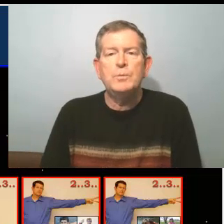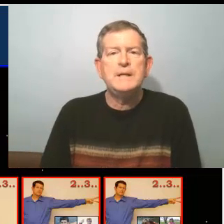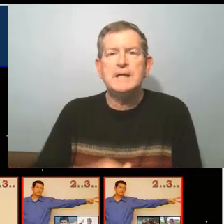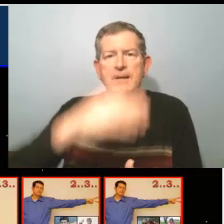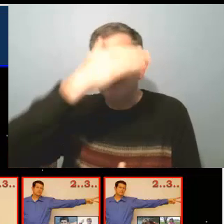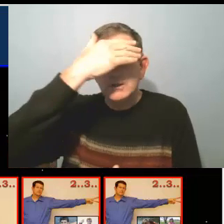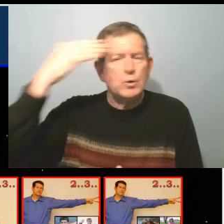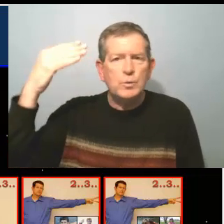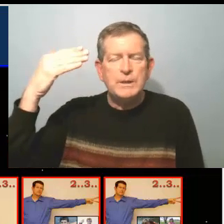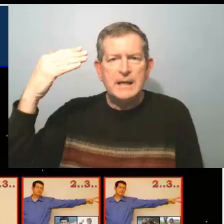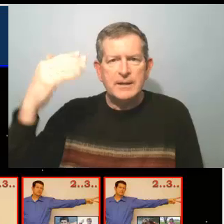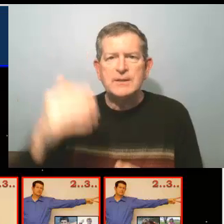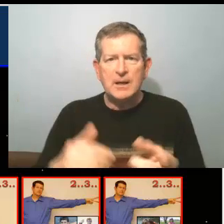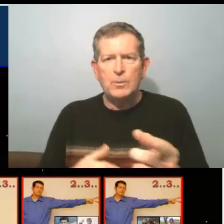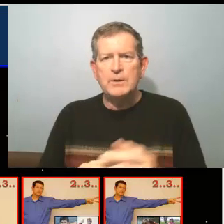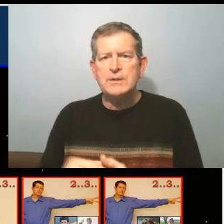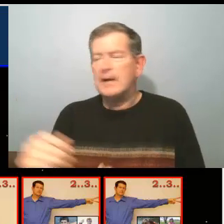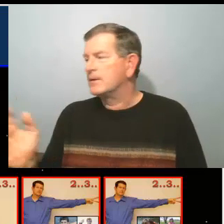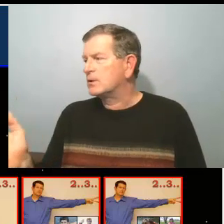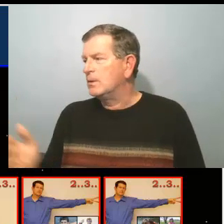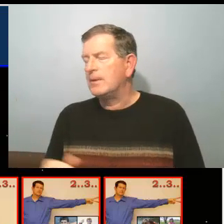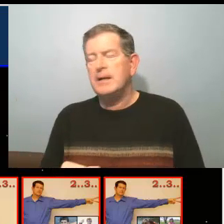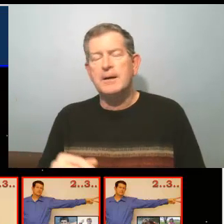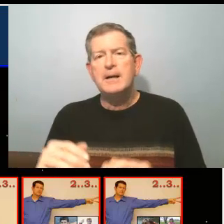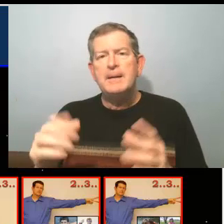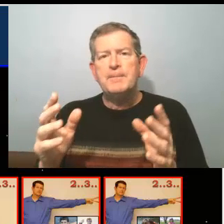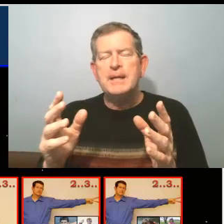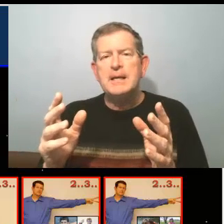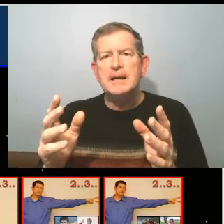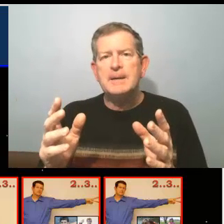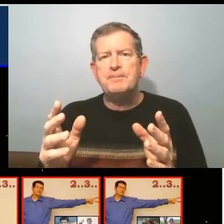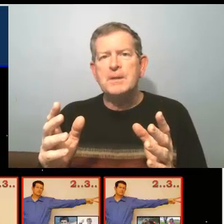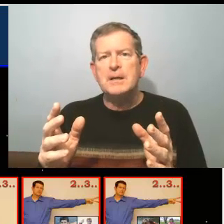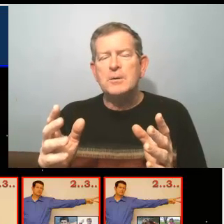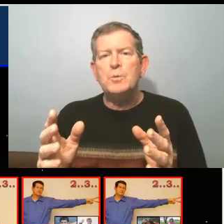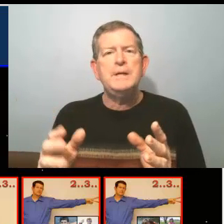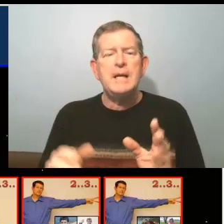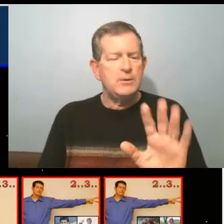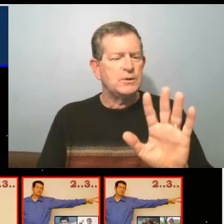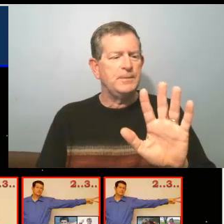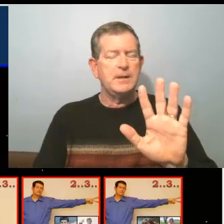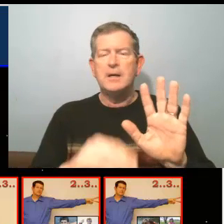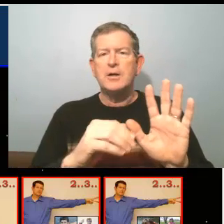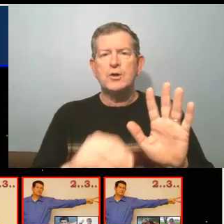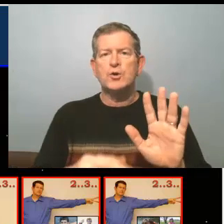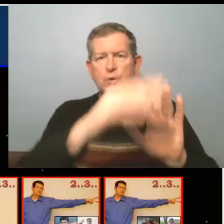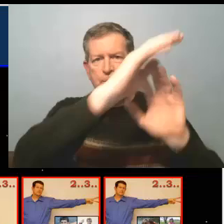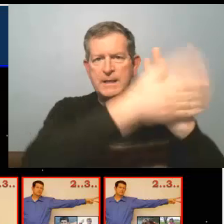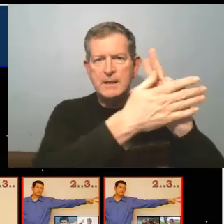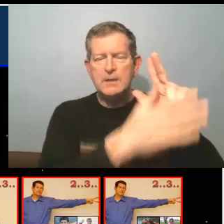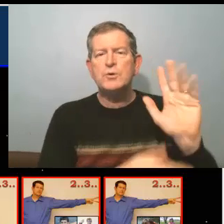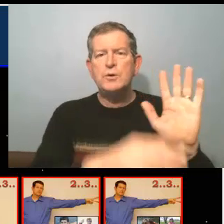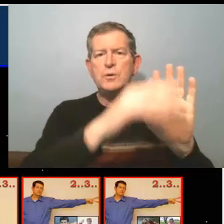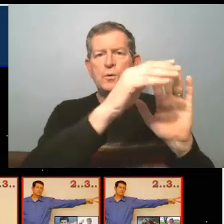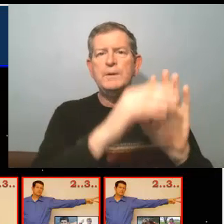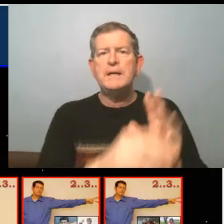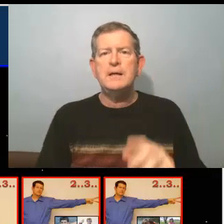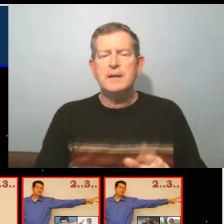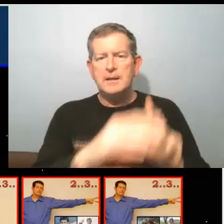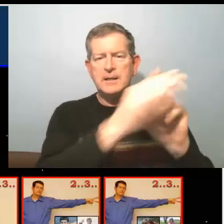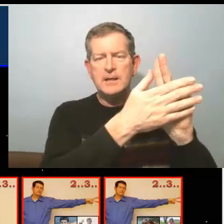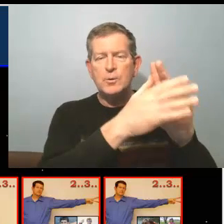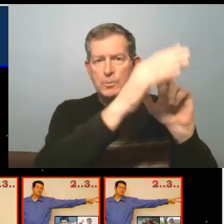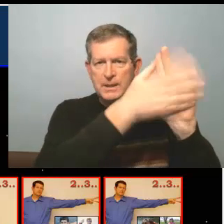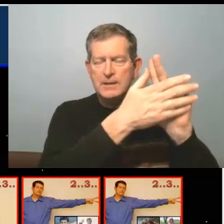let's take oublier. Oublier, the second one you see on the screen right here. The oublier, you simply j'oublie, tu